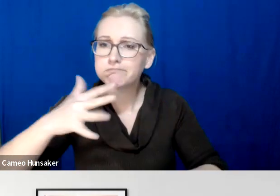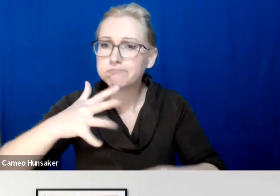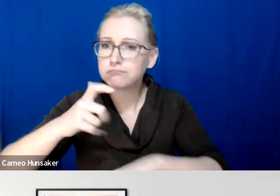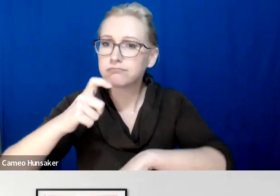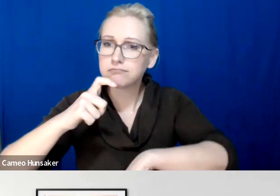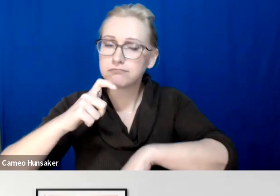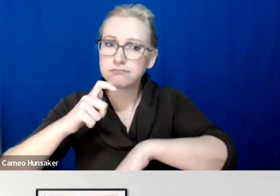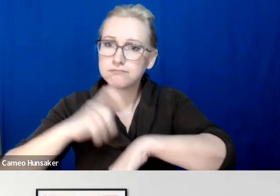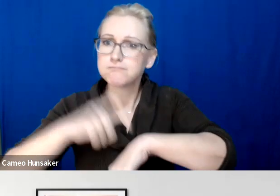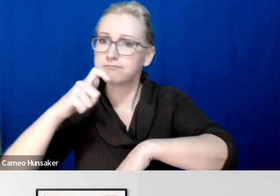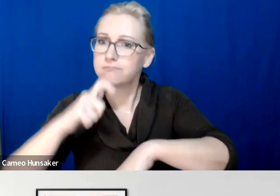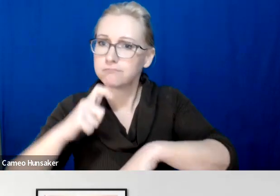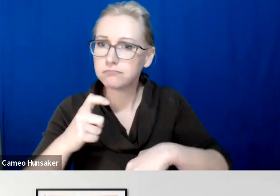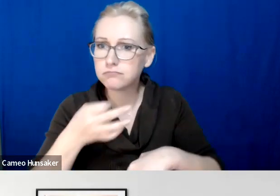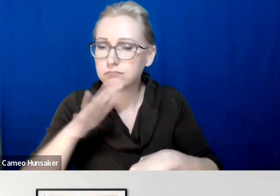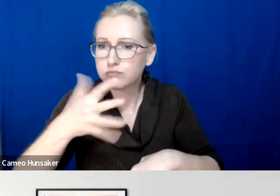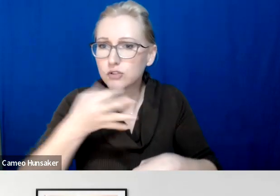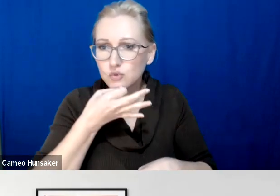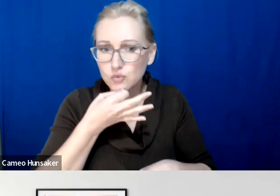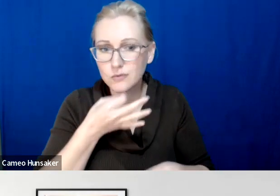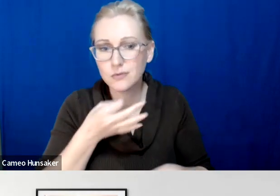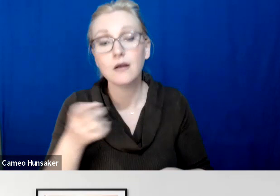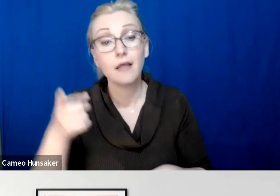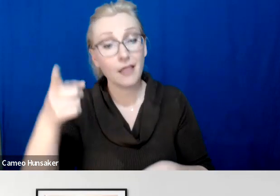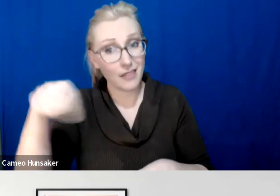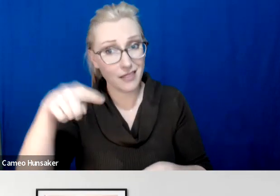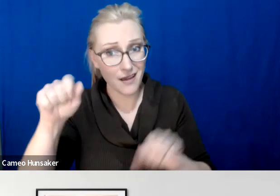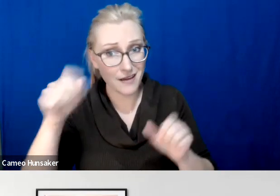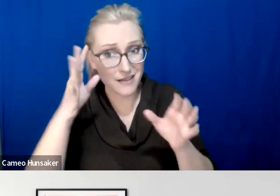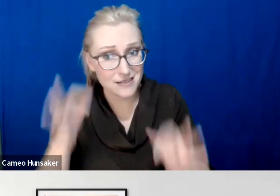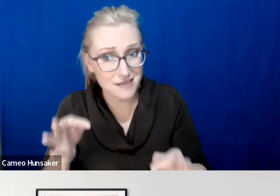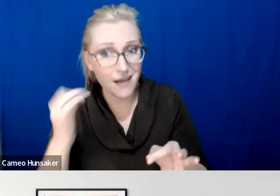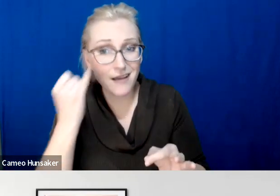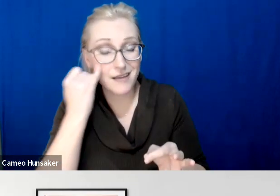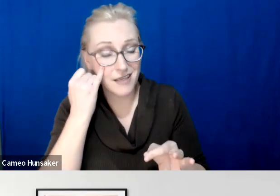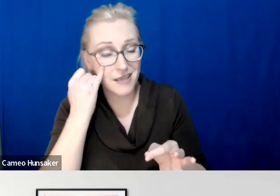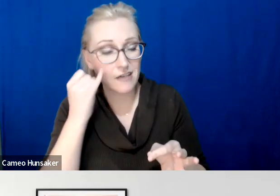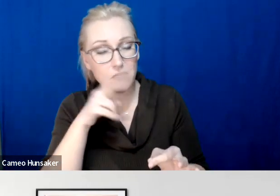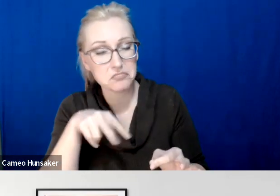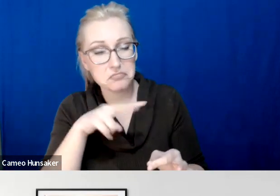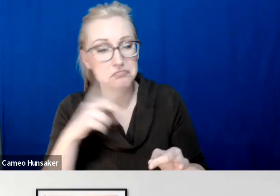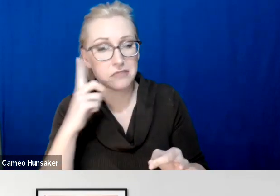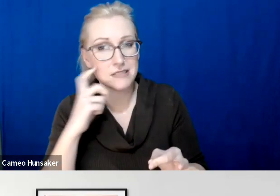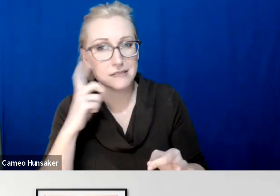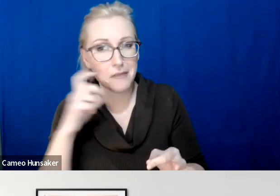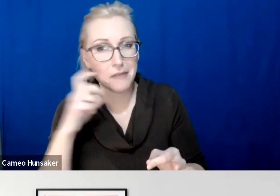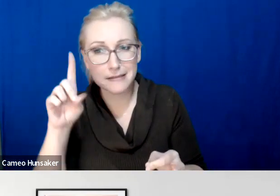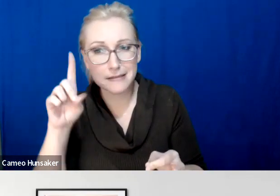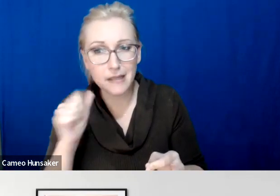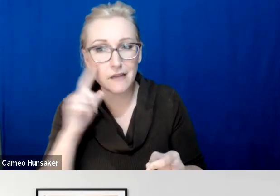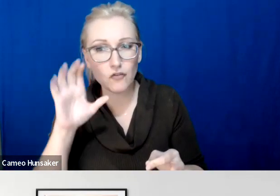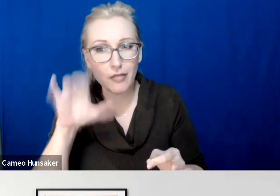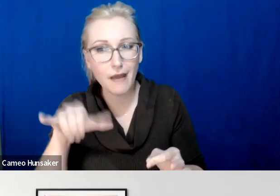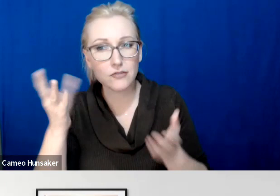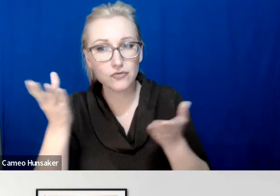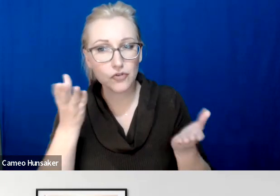not. They do have discretion to kind of decide whether they suspect a disability in that area. If